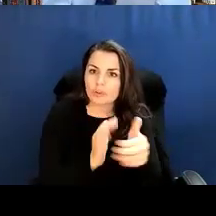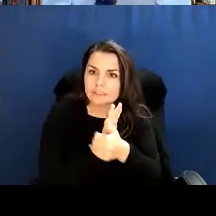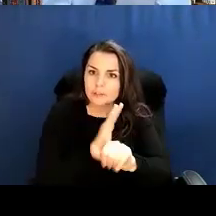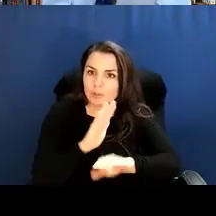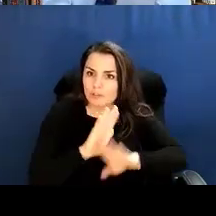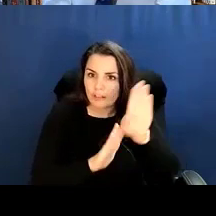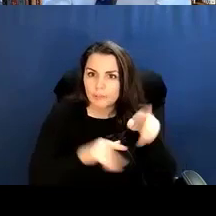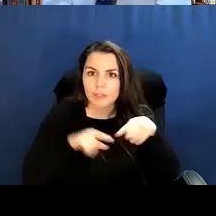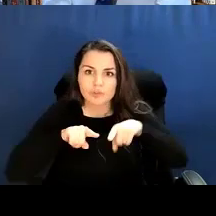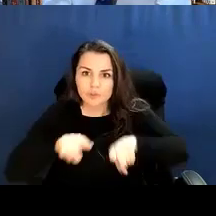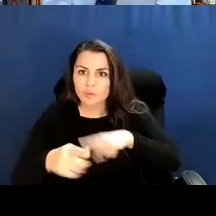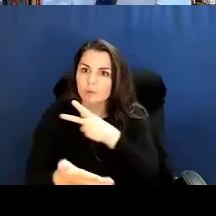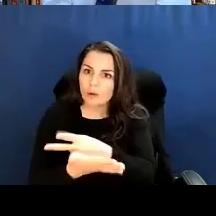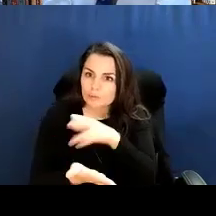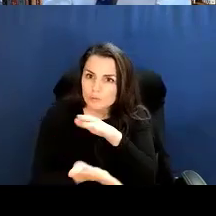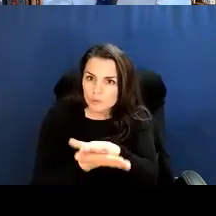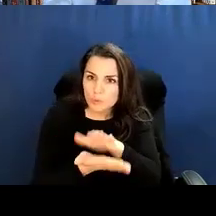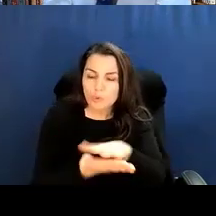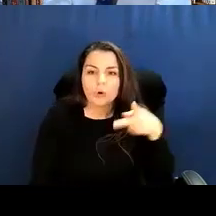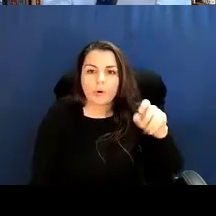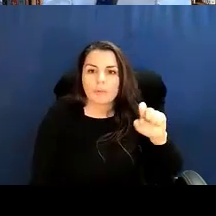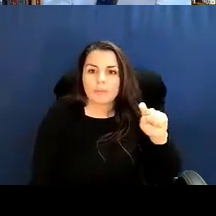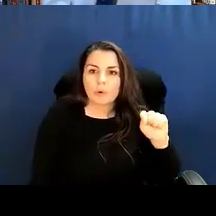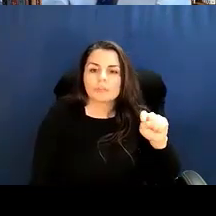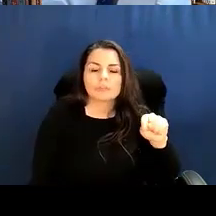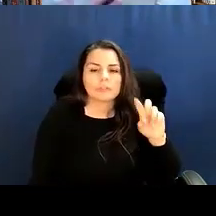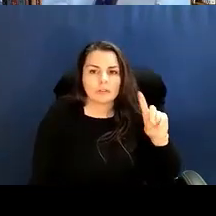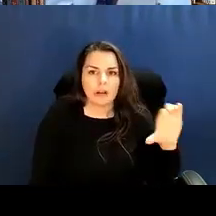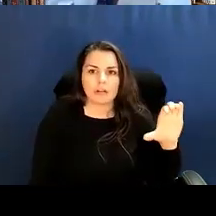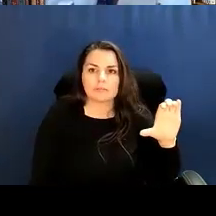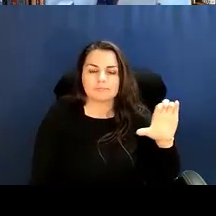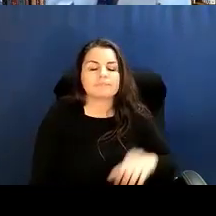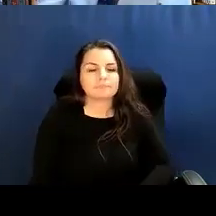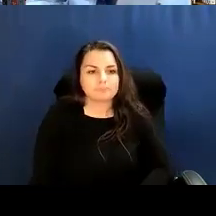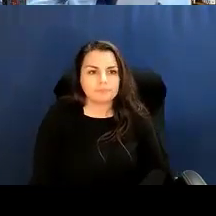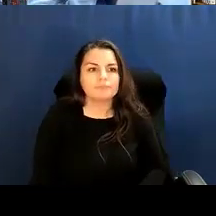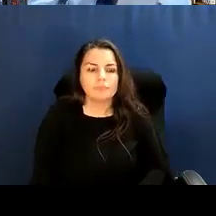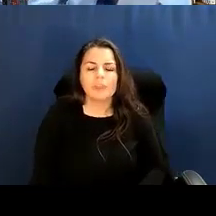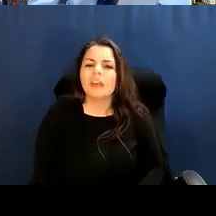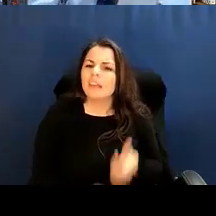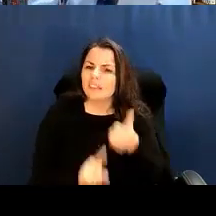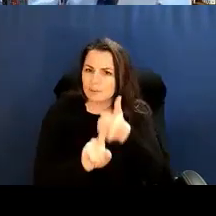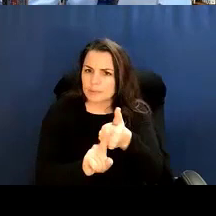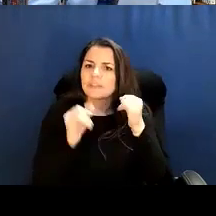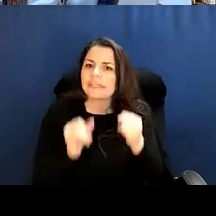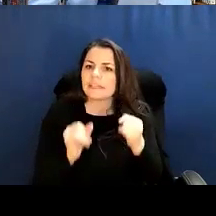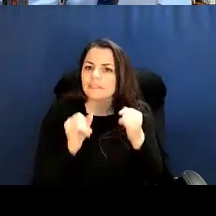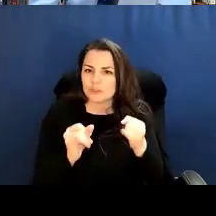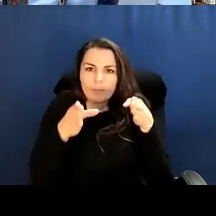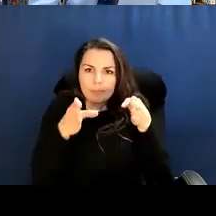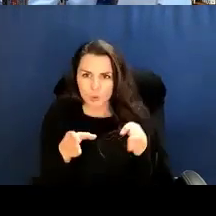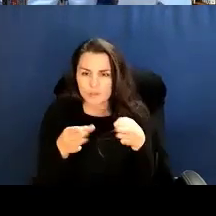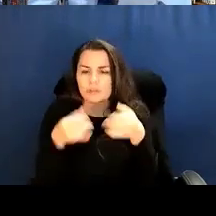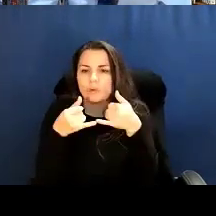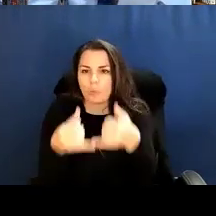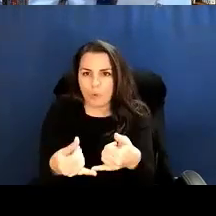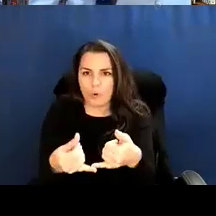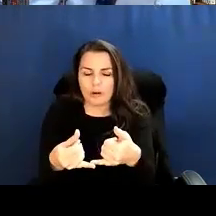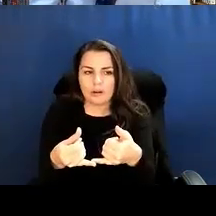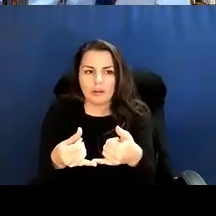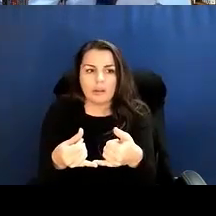graduate school or as a postdoctoral fellow. So these are individual awards. In contrast, the institutional